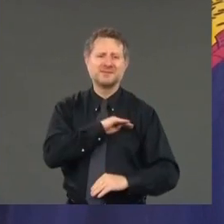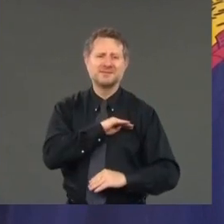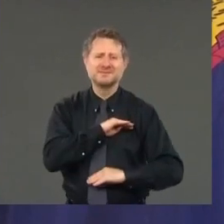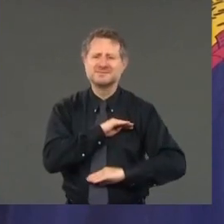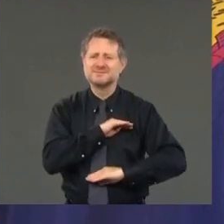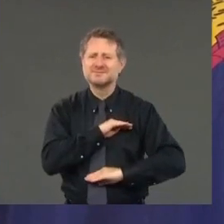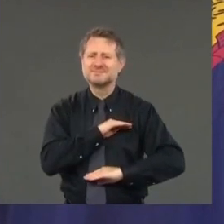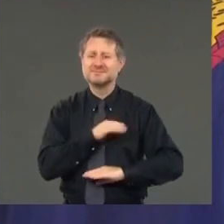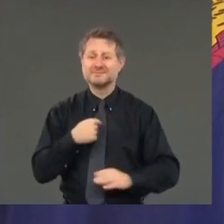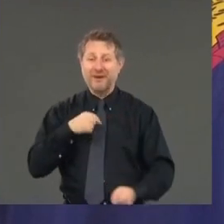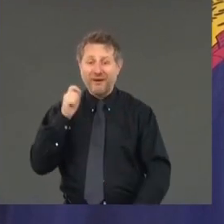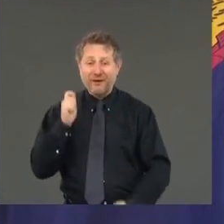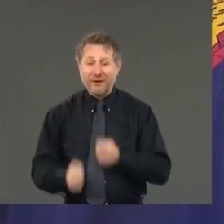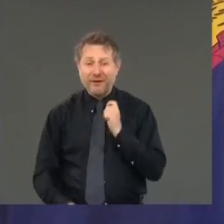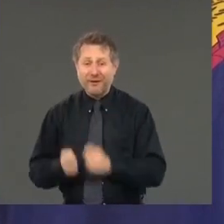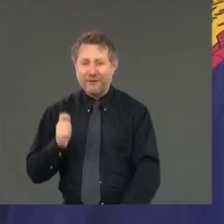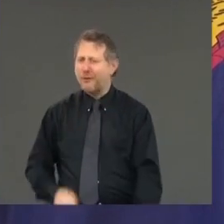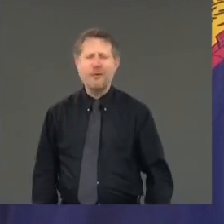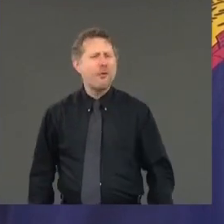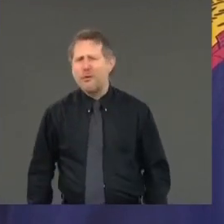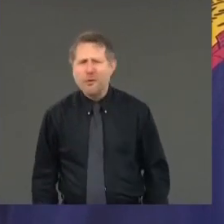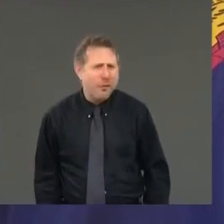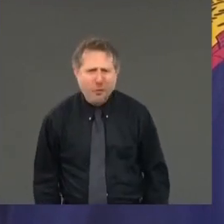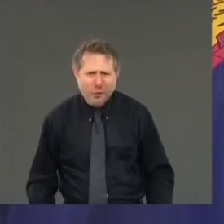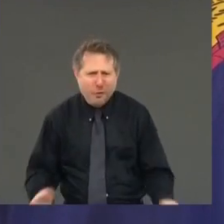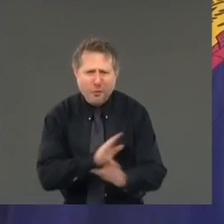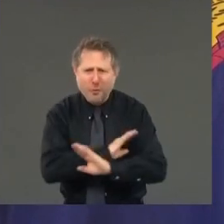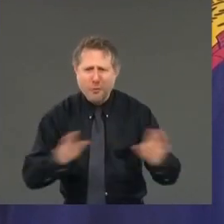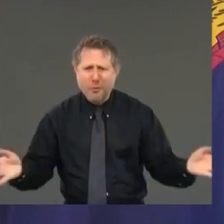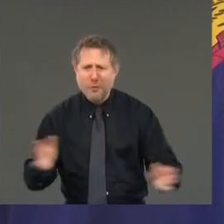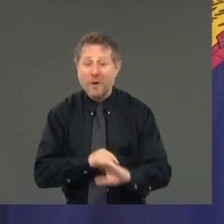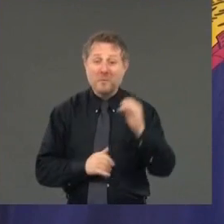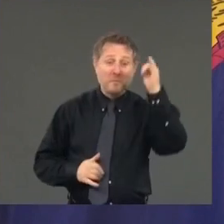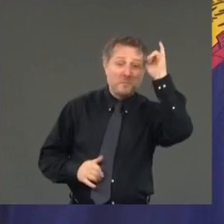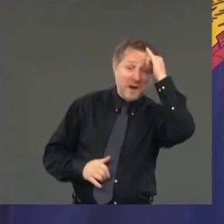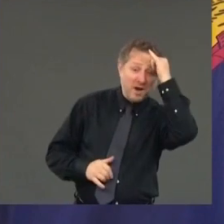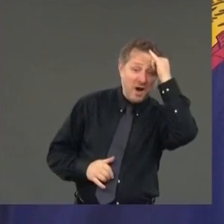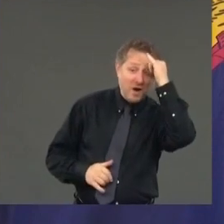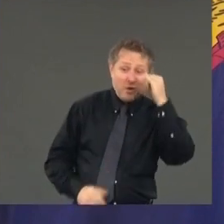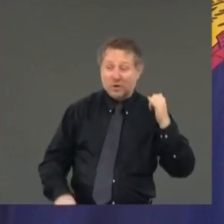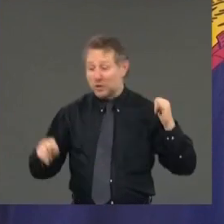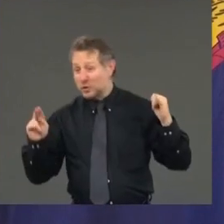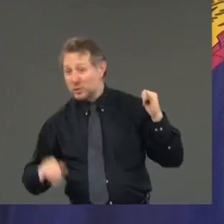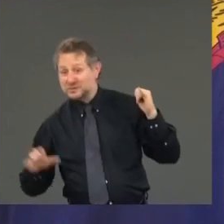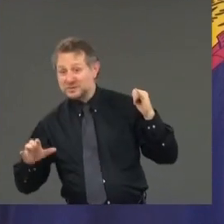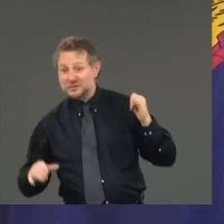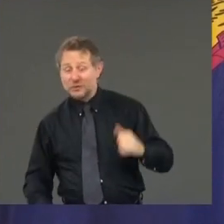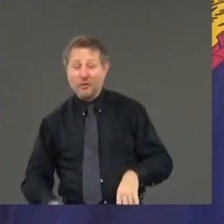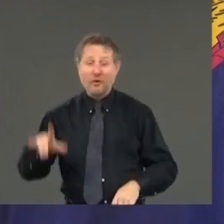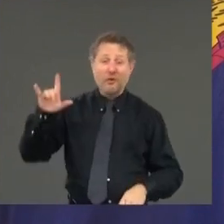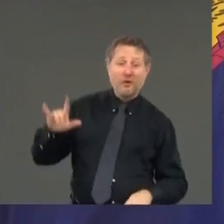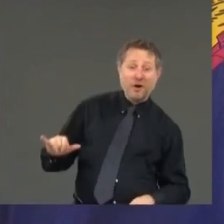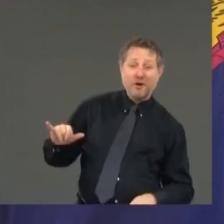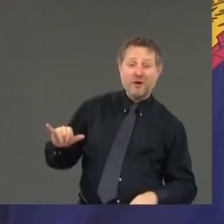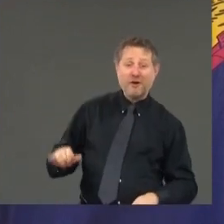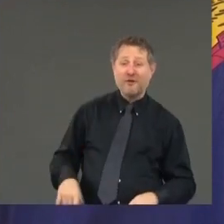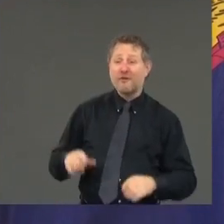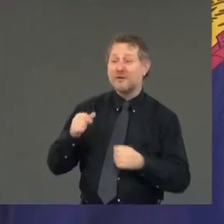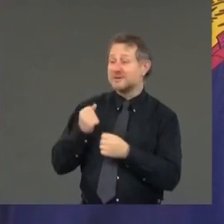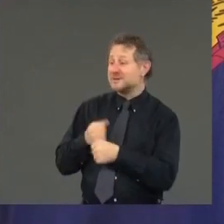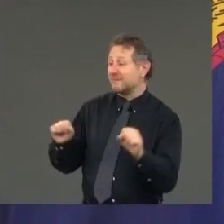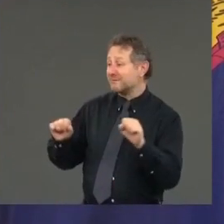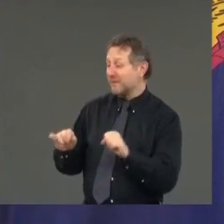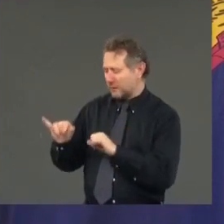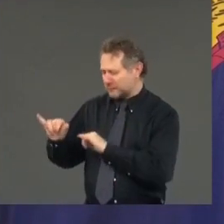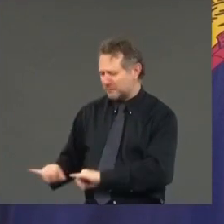change. What is safe in Buffalo is safe in New York, is safe in Suffolk. So those